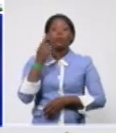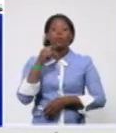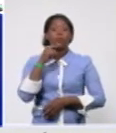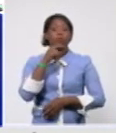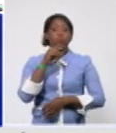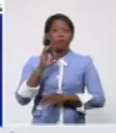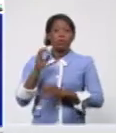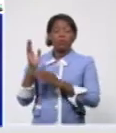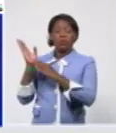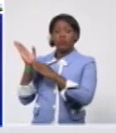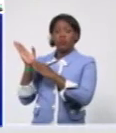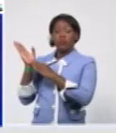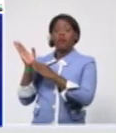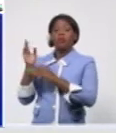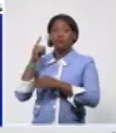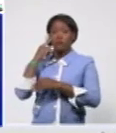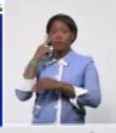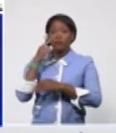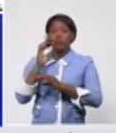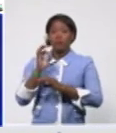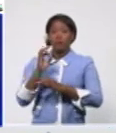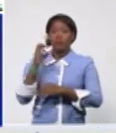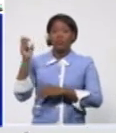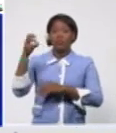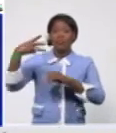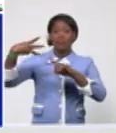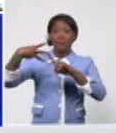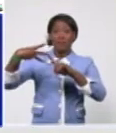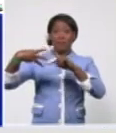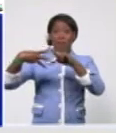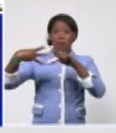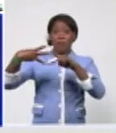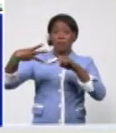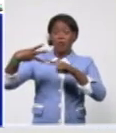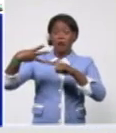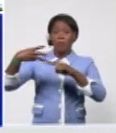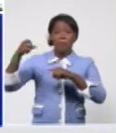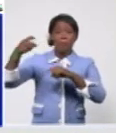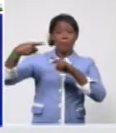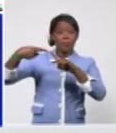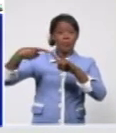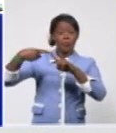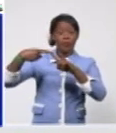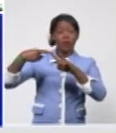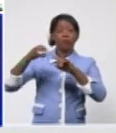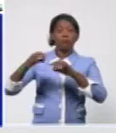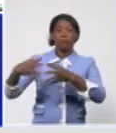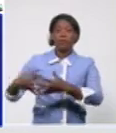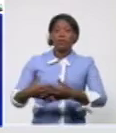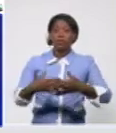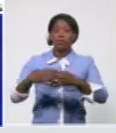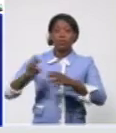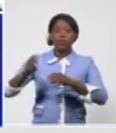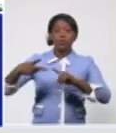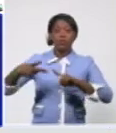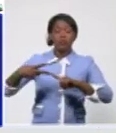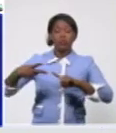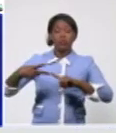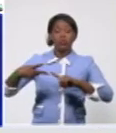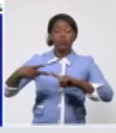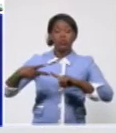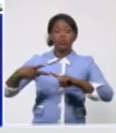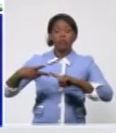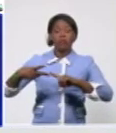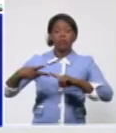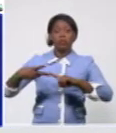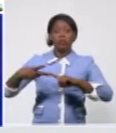187,765 COVID-19 fatalities. Notice how the worst affected countries are highlighted in